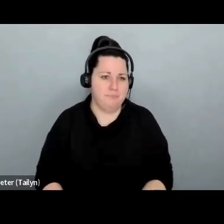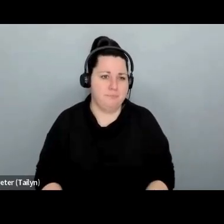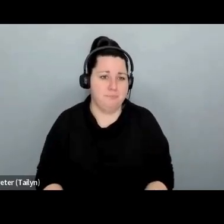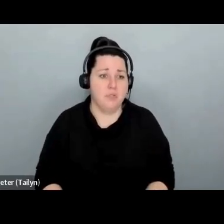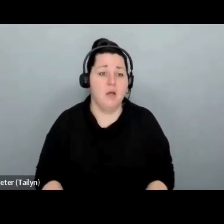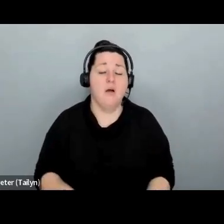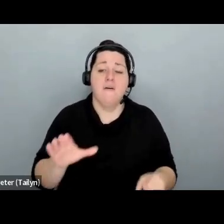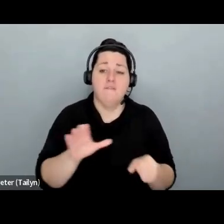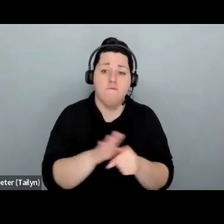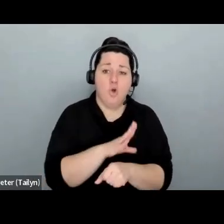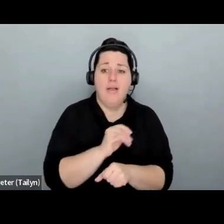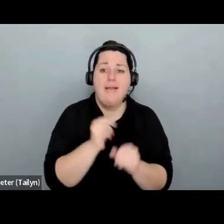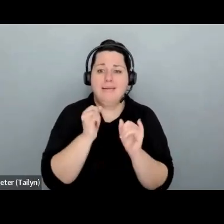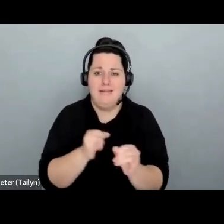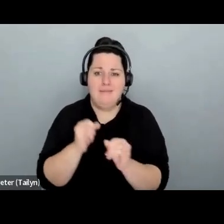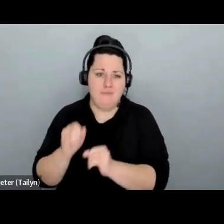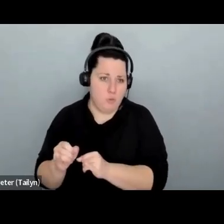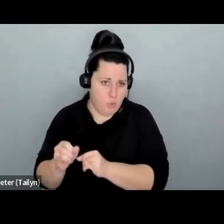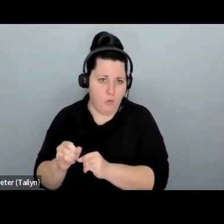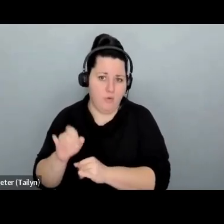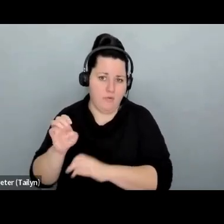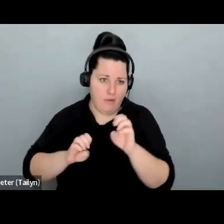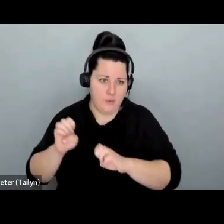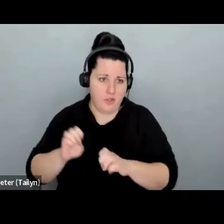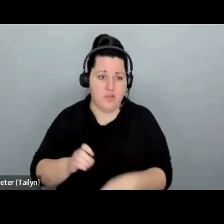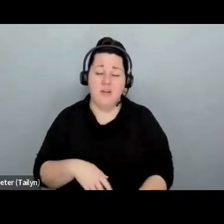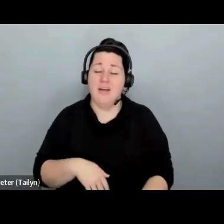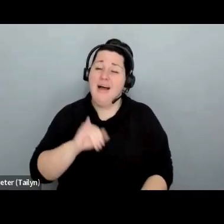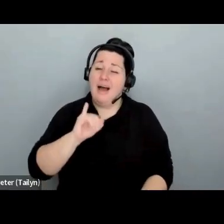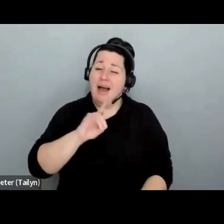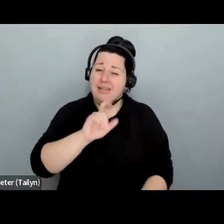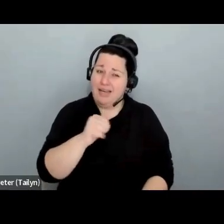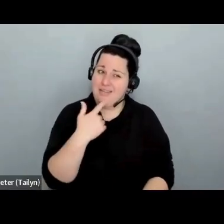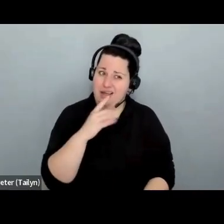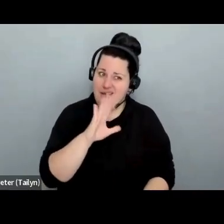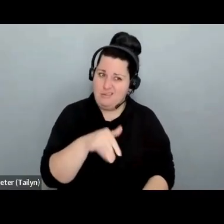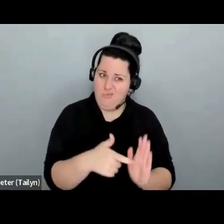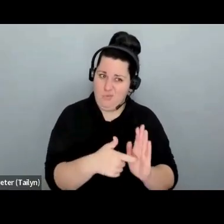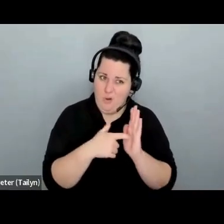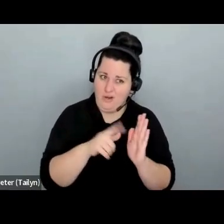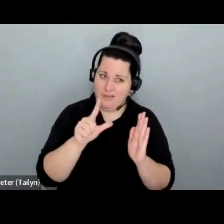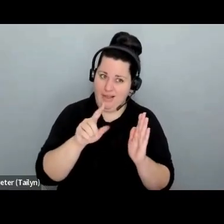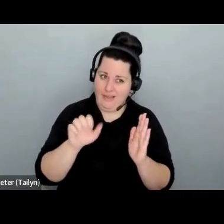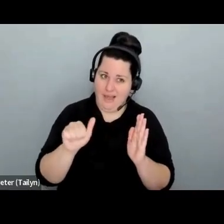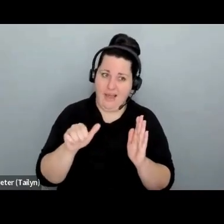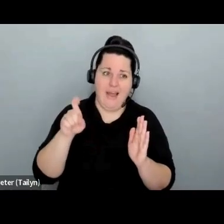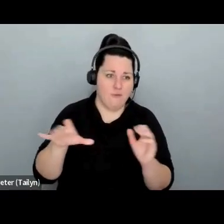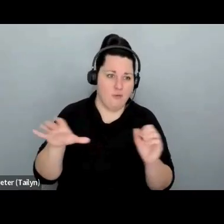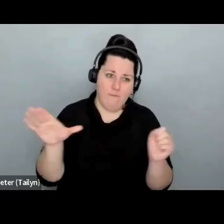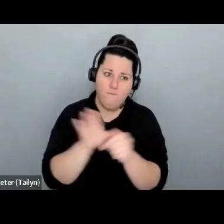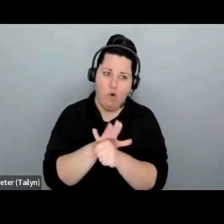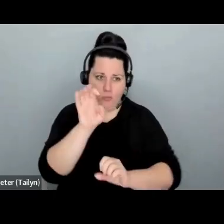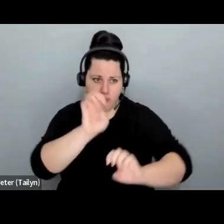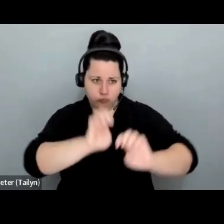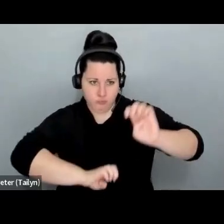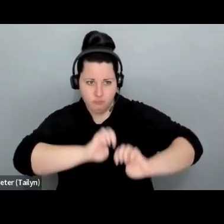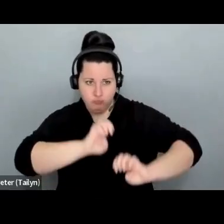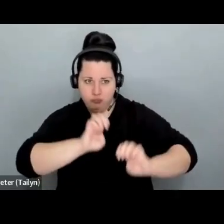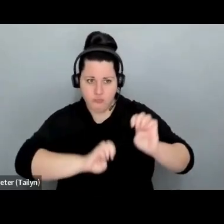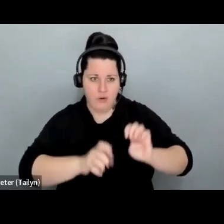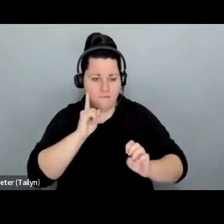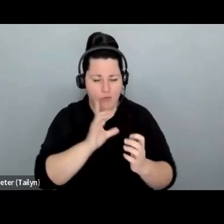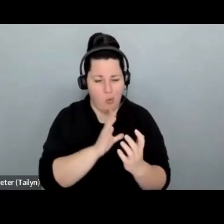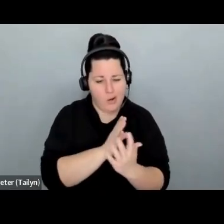Full and individual evaluation under IDEA requires the LEA to fully evaluate children in all